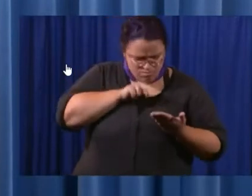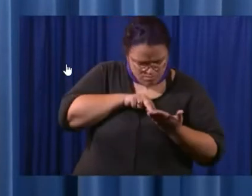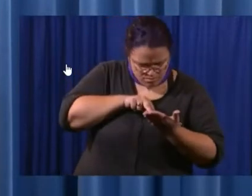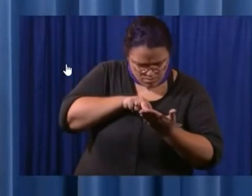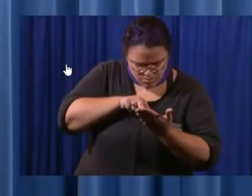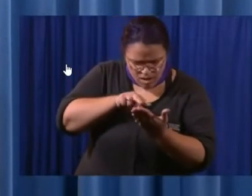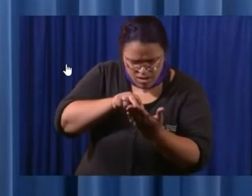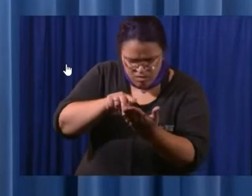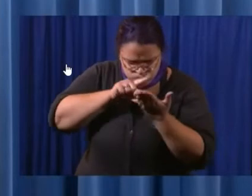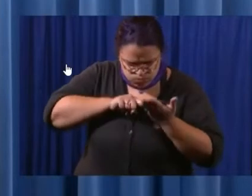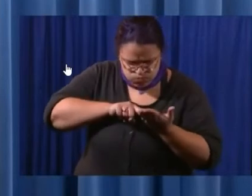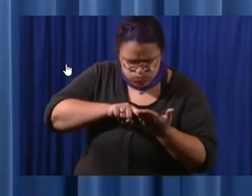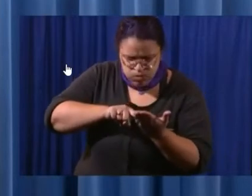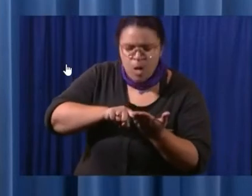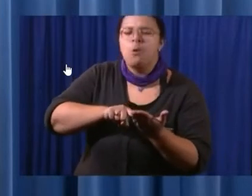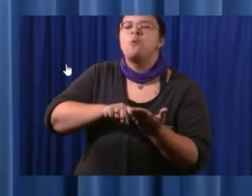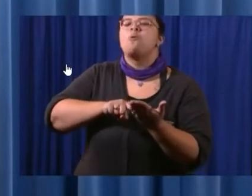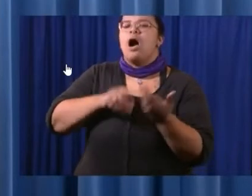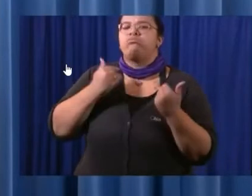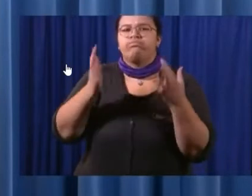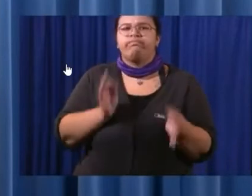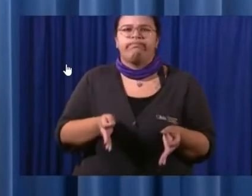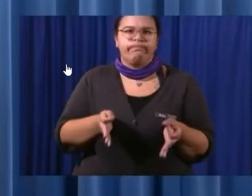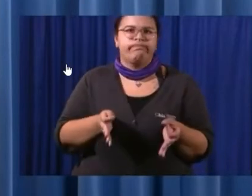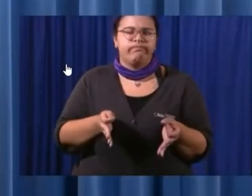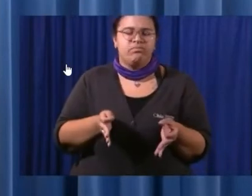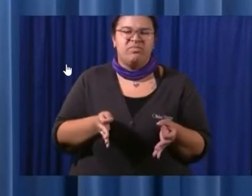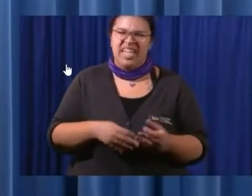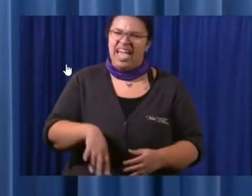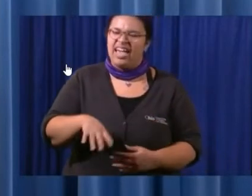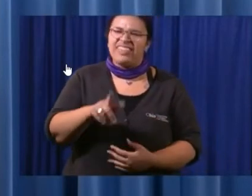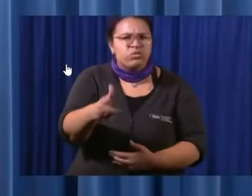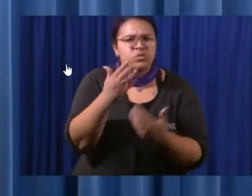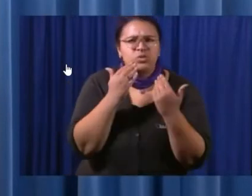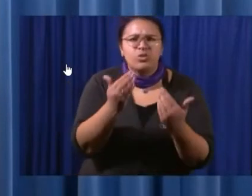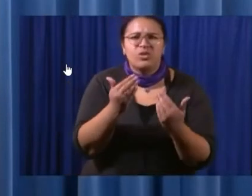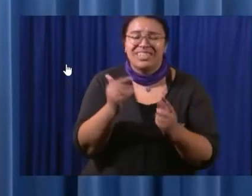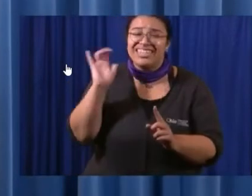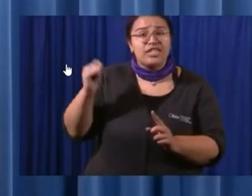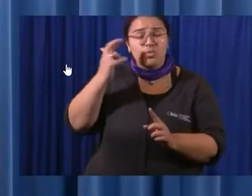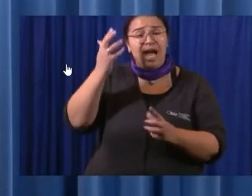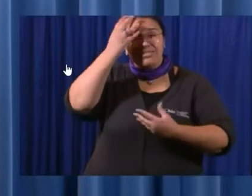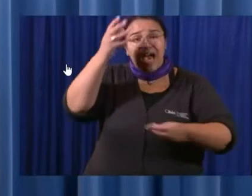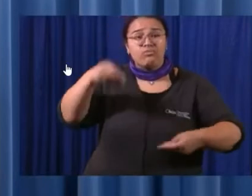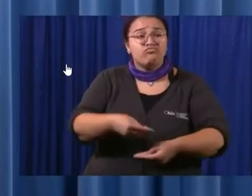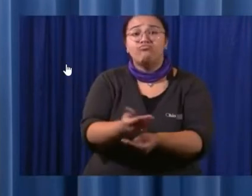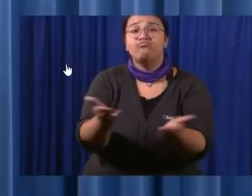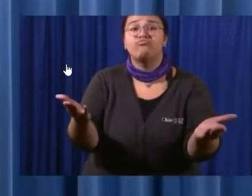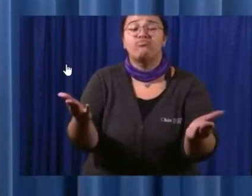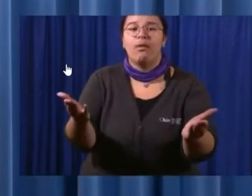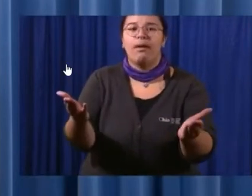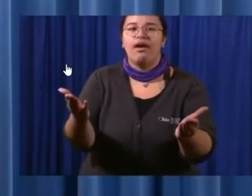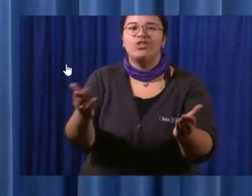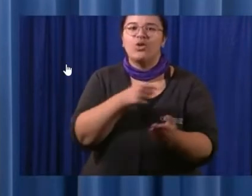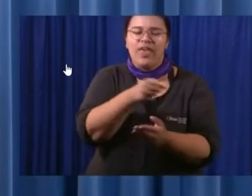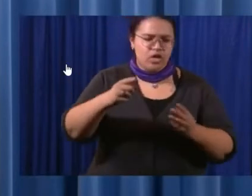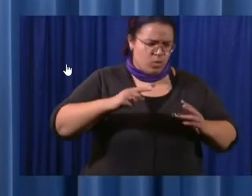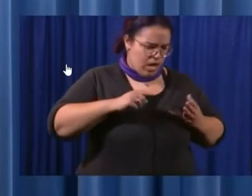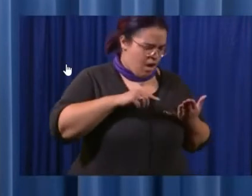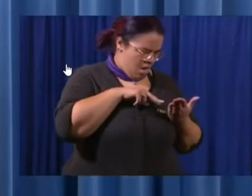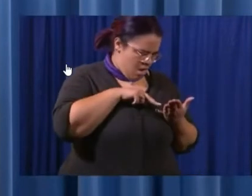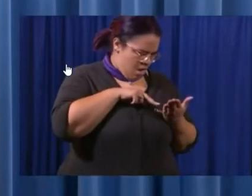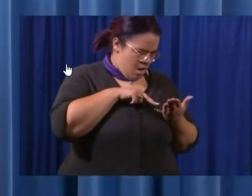that's the right thing to do. That's what data is for. That's what this information is for, to try to inform good decisions, whether